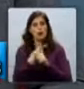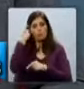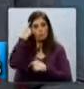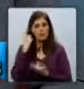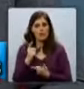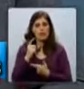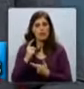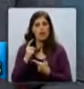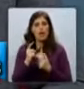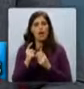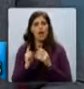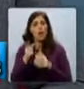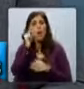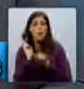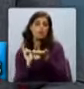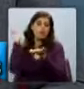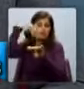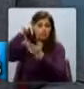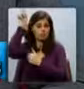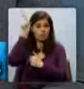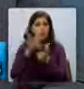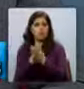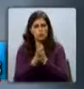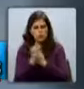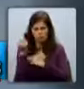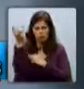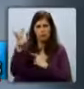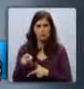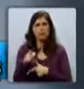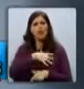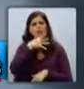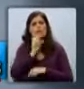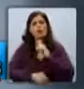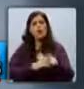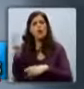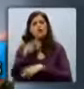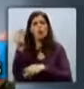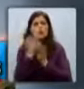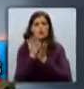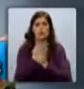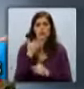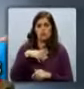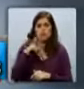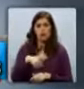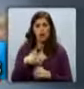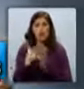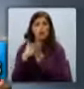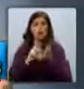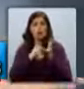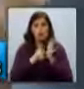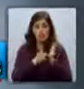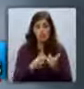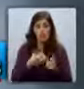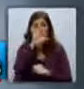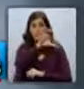the astronauts. But there are a lot of career opportunities, I think. What do you say to young students in Portugal? I say study engineering, study